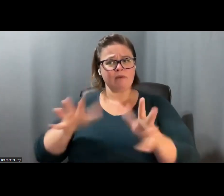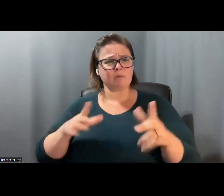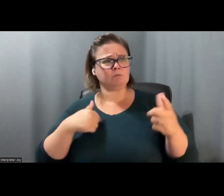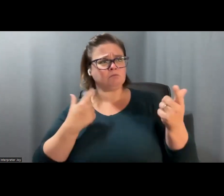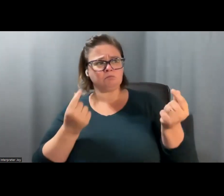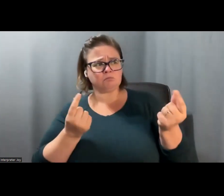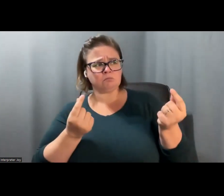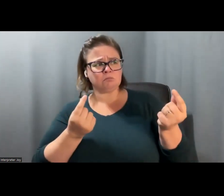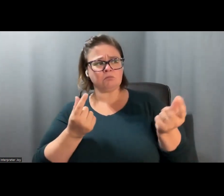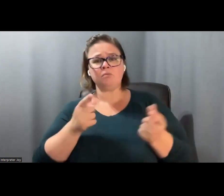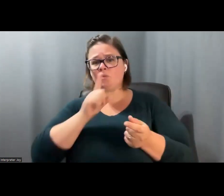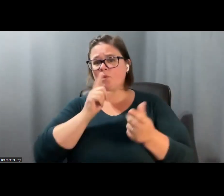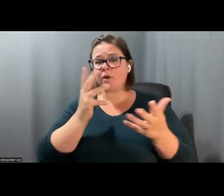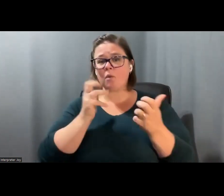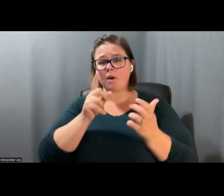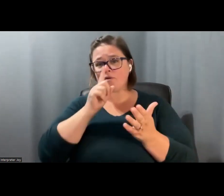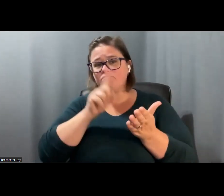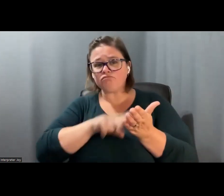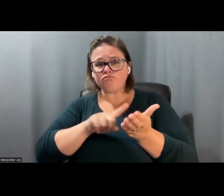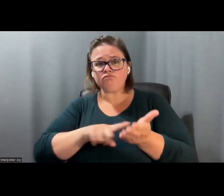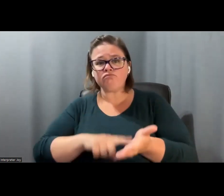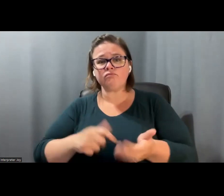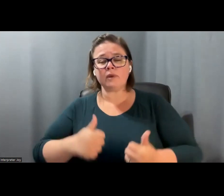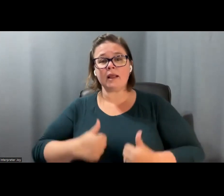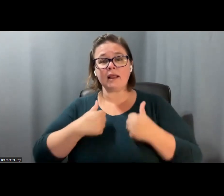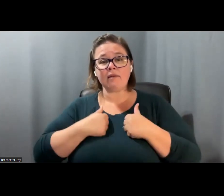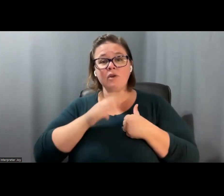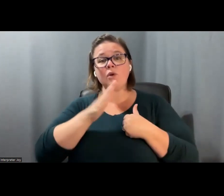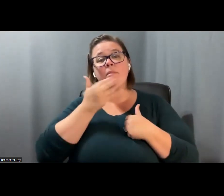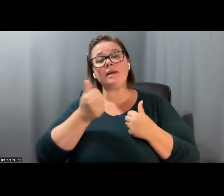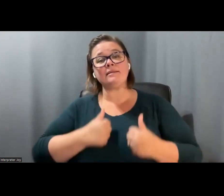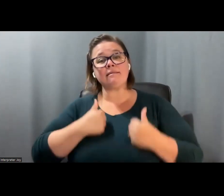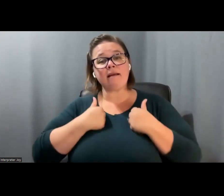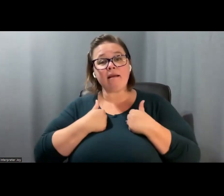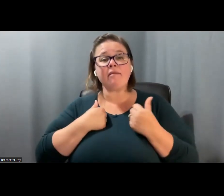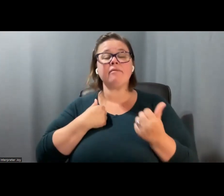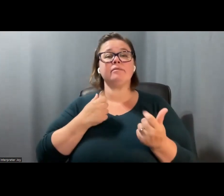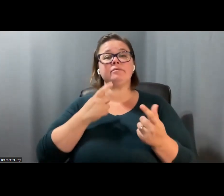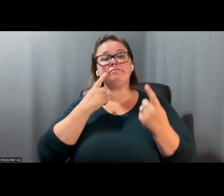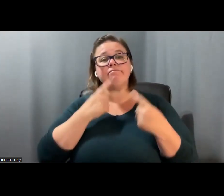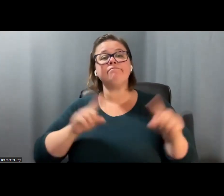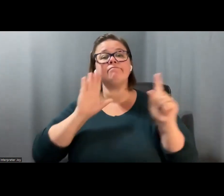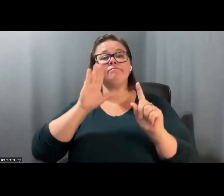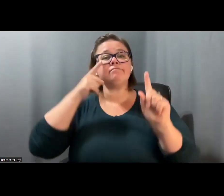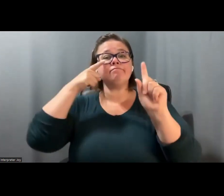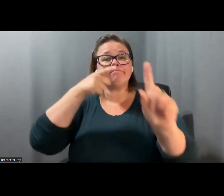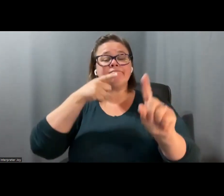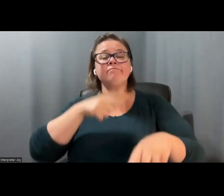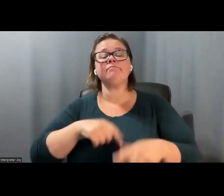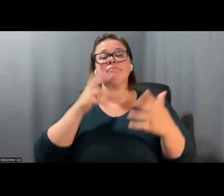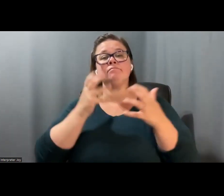And you really want to explore living your best life, reaching your dreams, and want to become